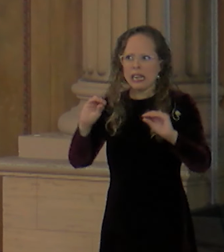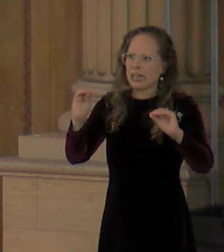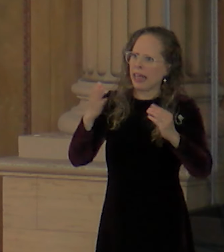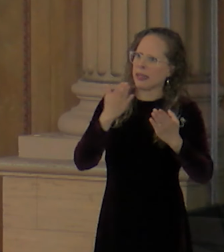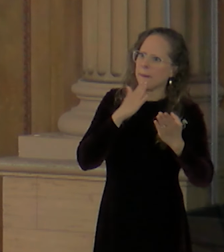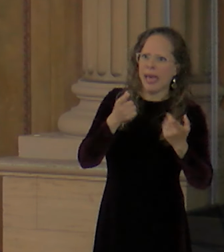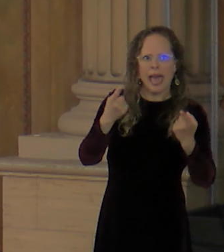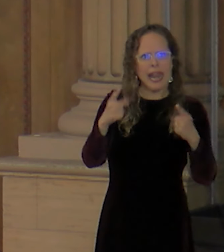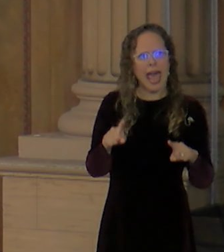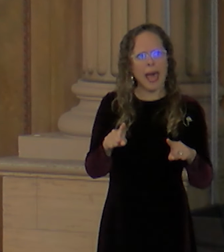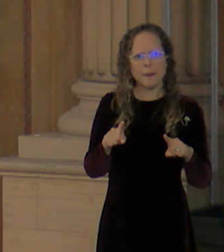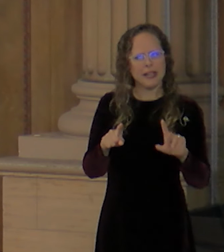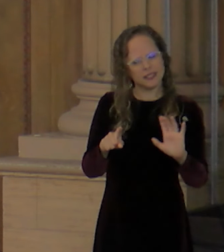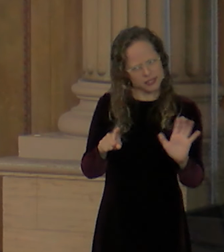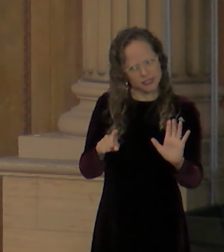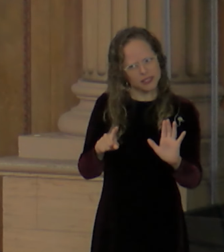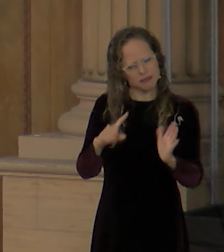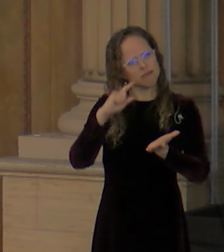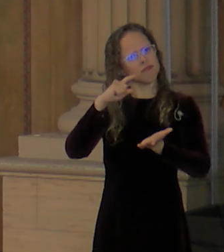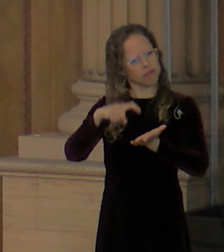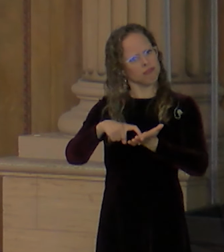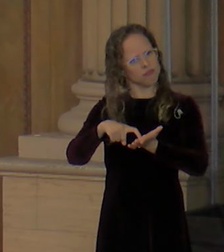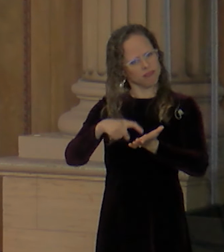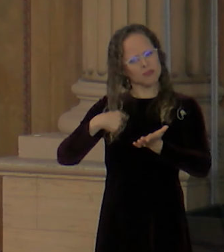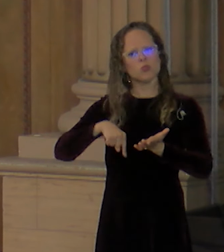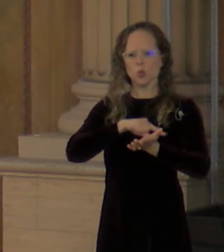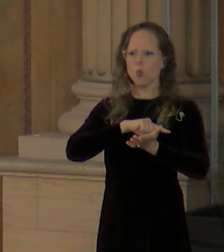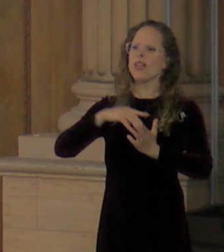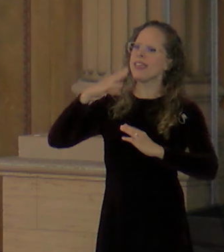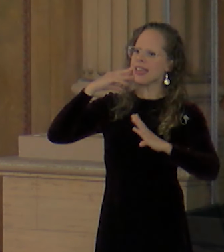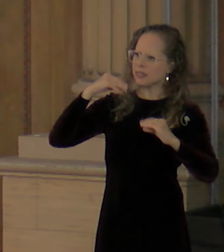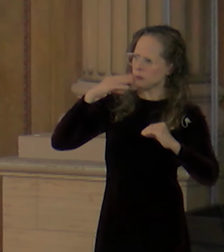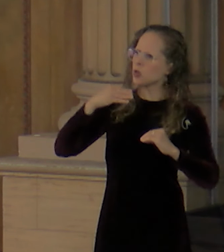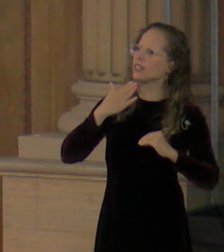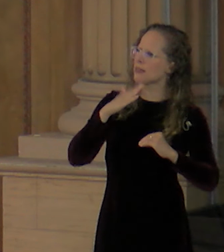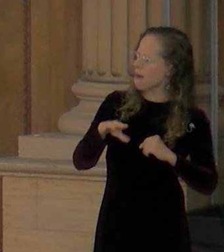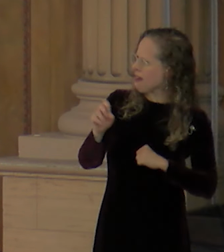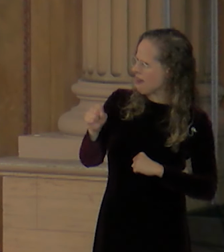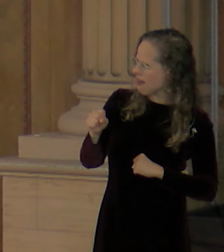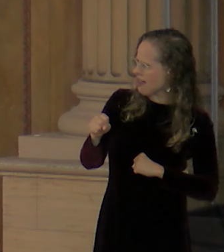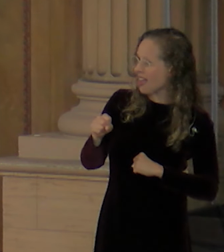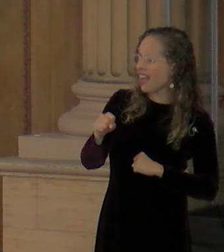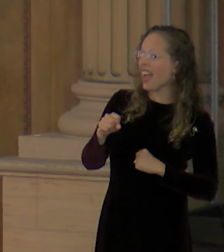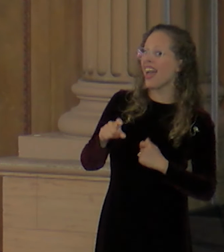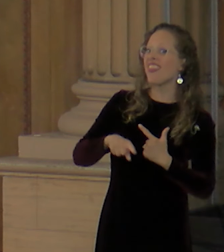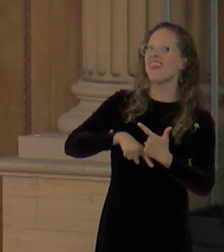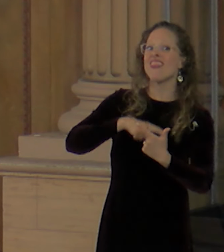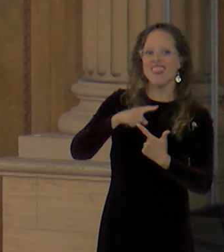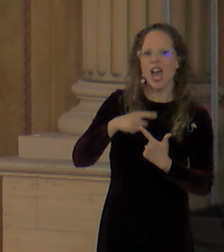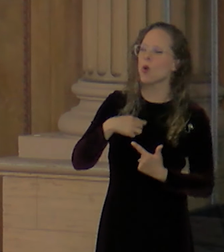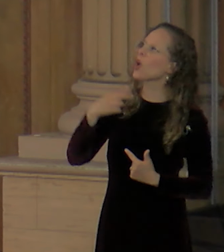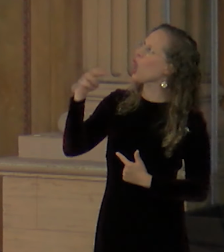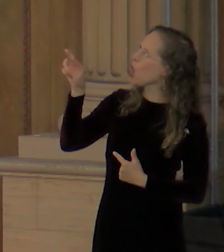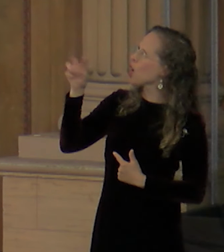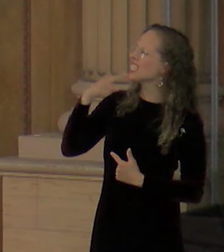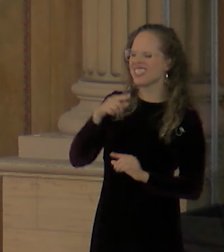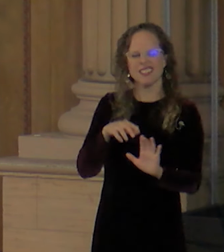remorse or pain. We experience those things, and we look to our Father who says, "You're